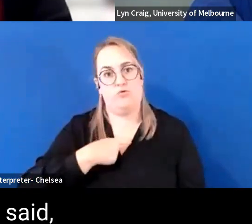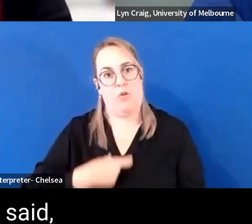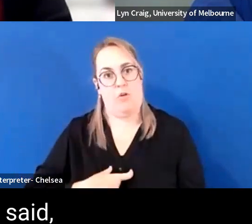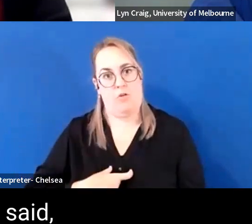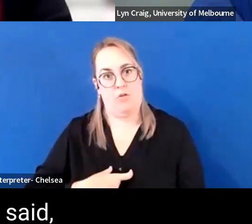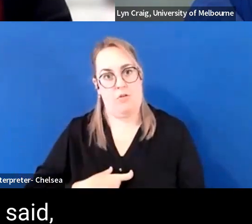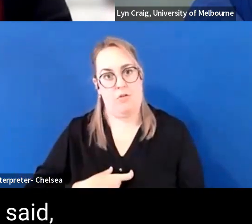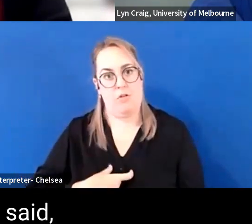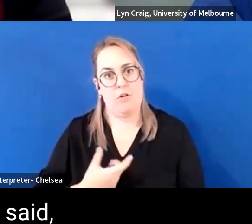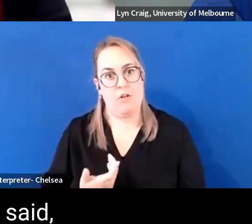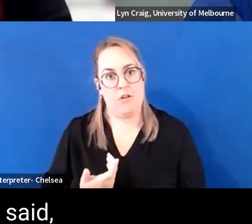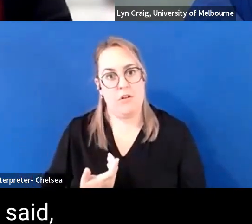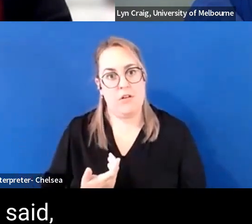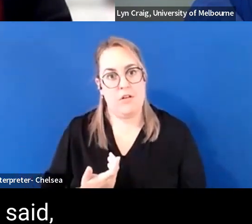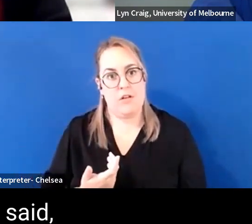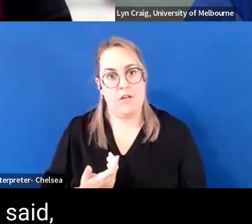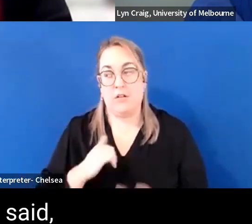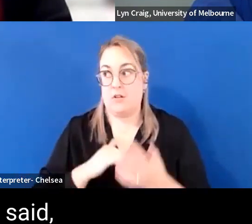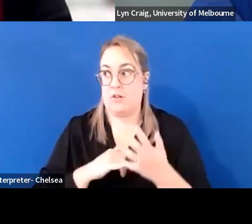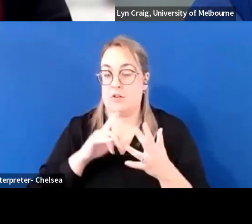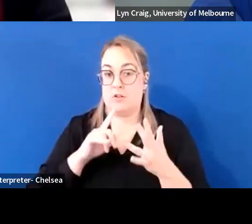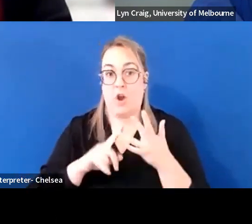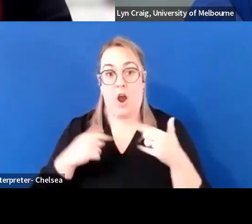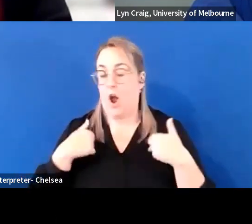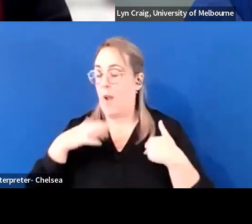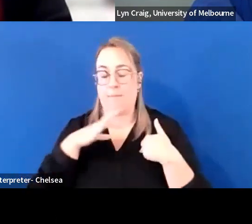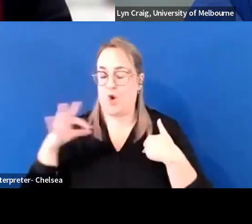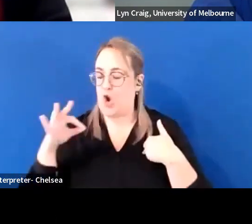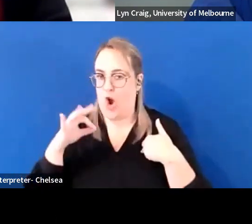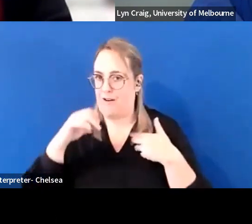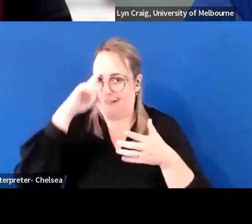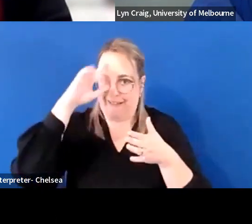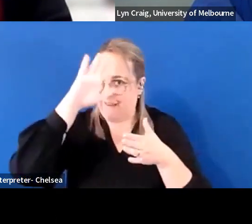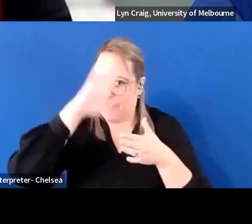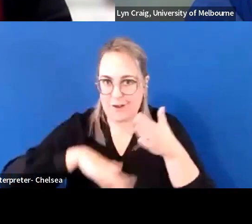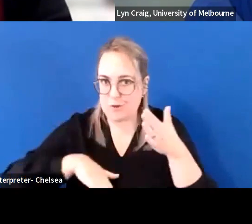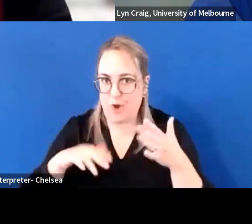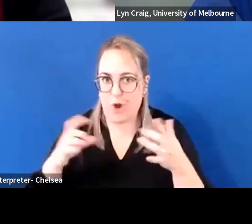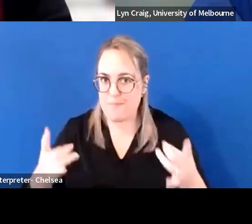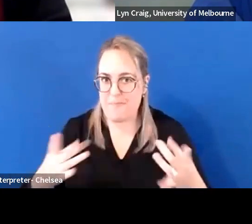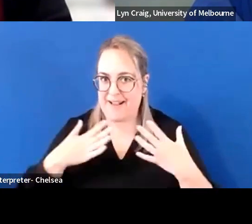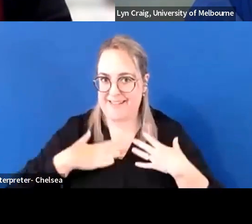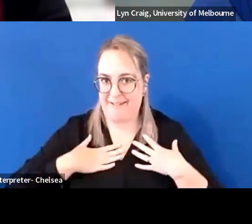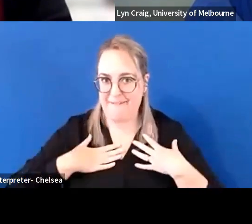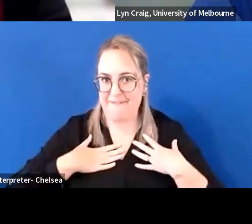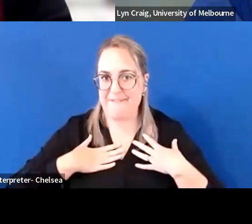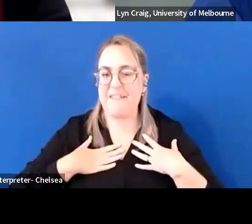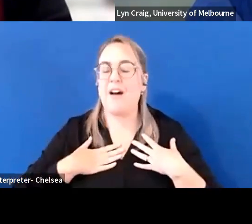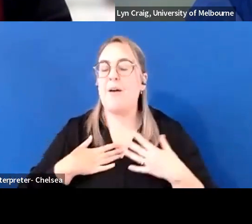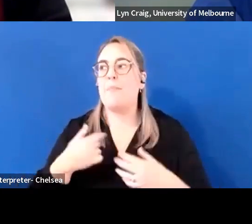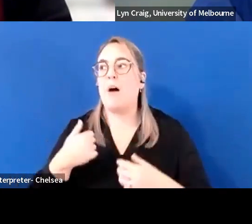And so, as I said, I'm no expert, but, I did a little bit of work